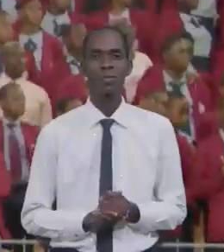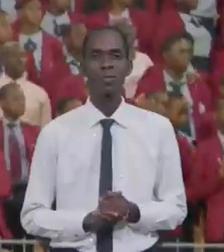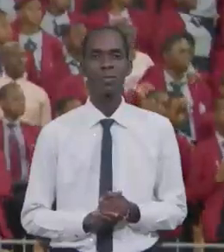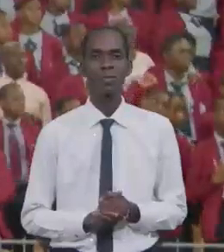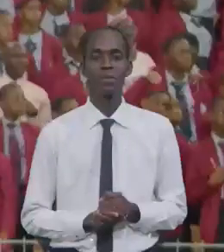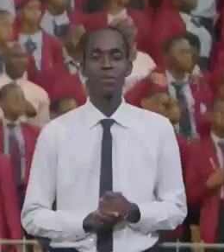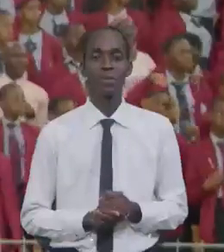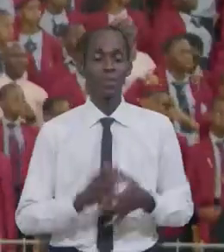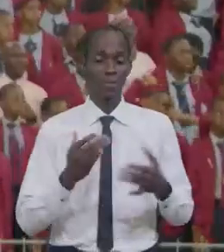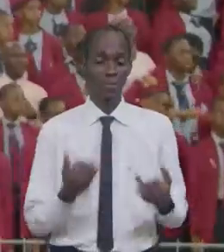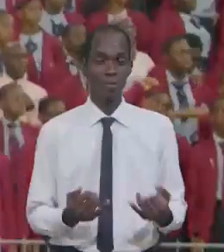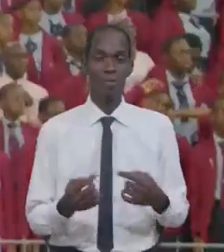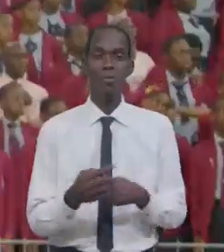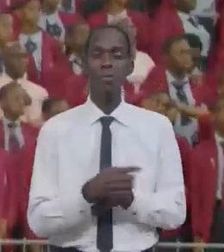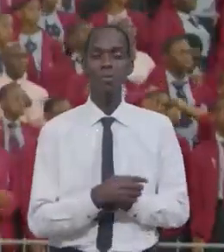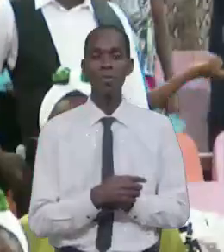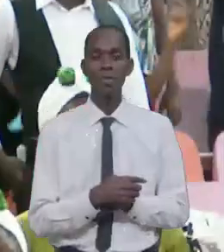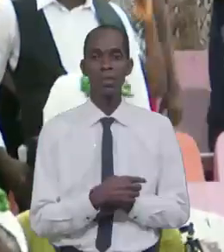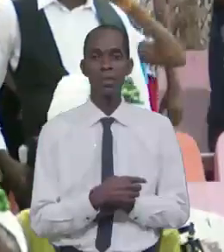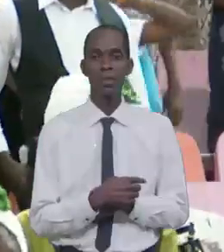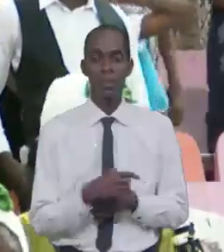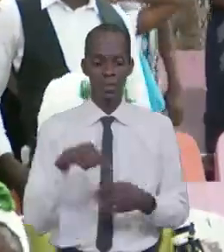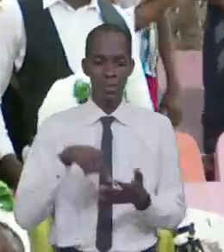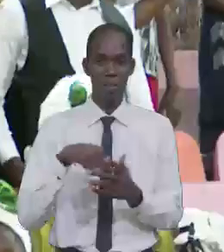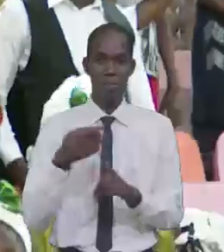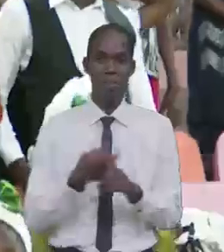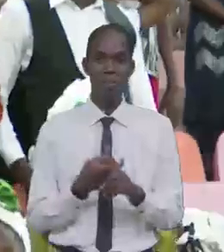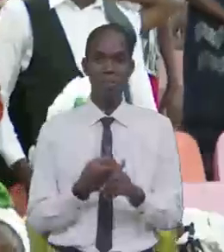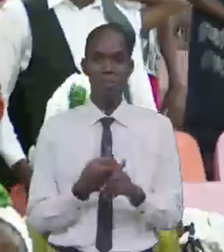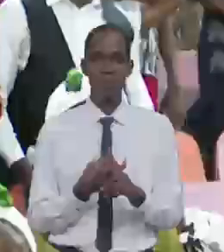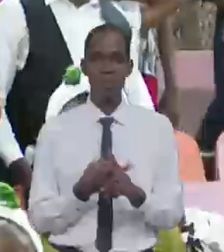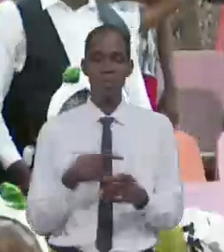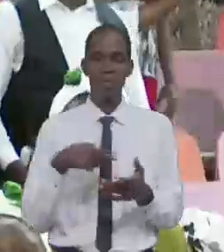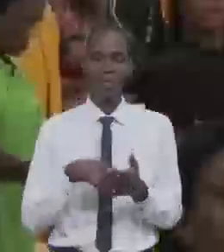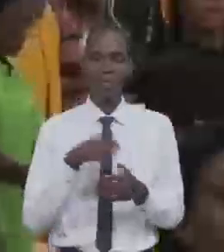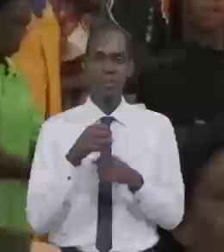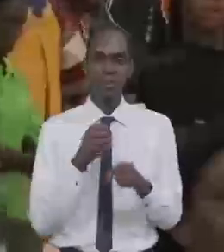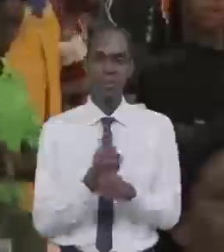today, this month, this year,